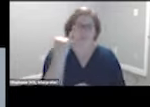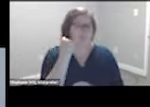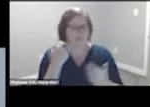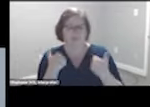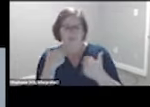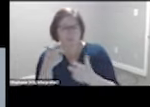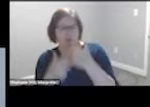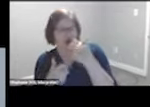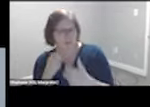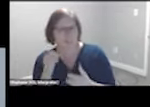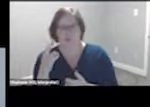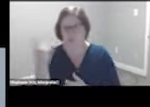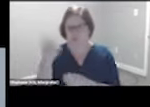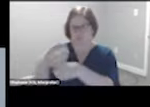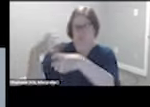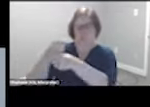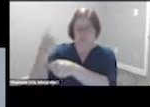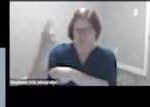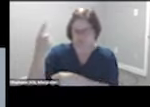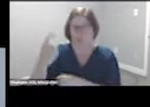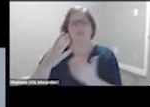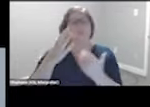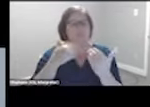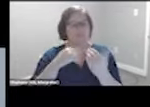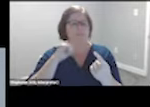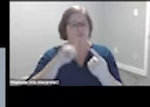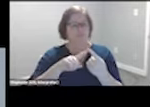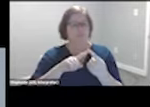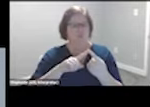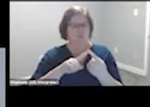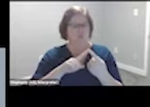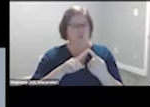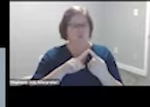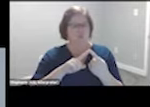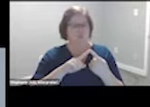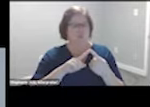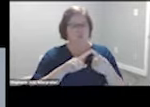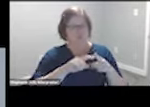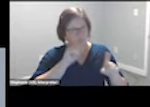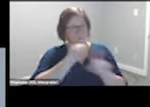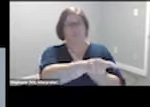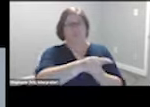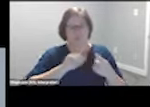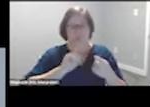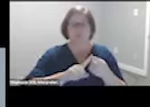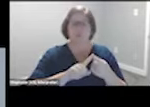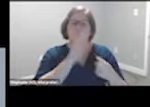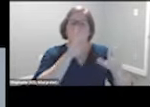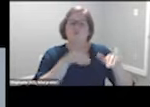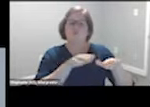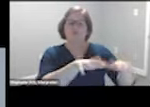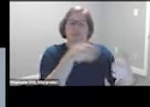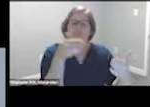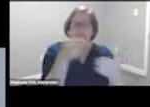some kind of like explosion, it's easy to be shoot to the Pacific Ocean or some kind of ocean around the